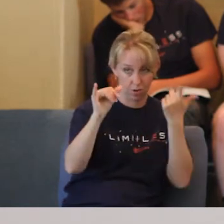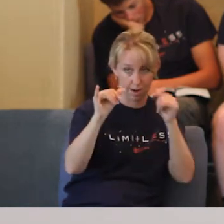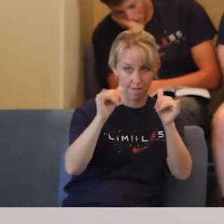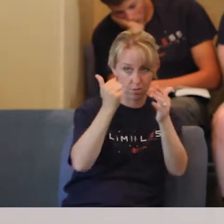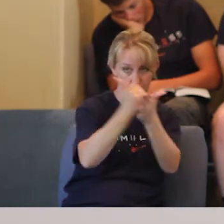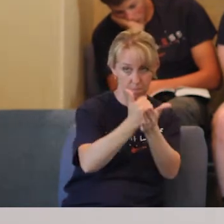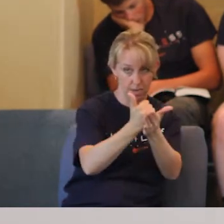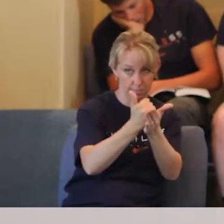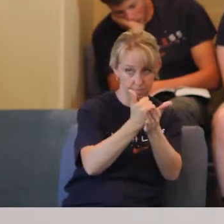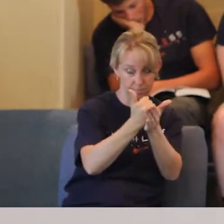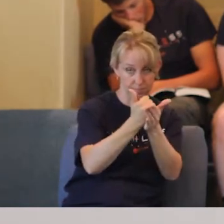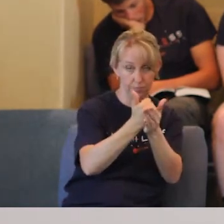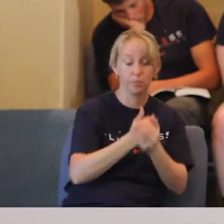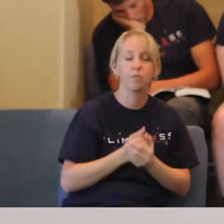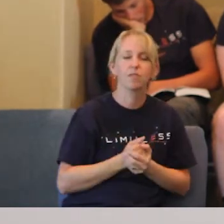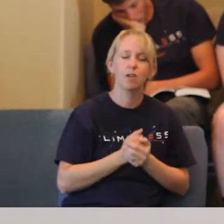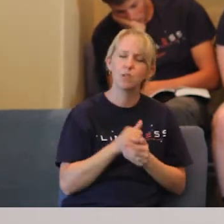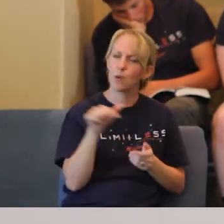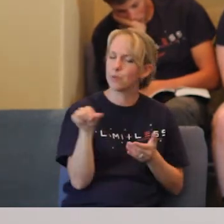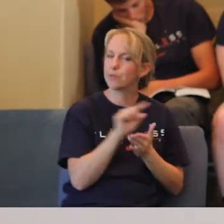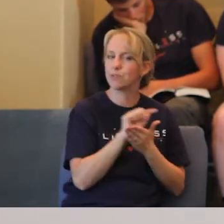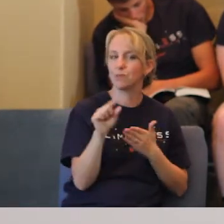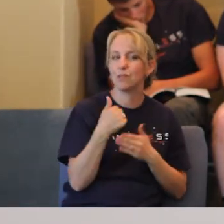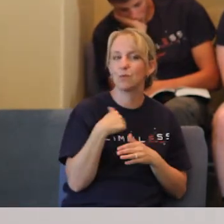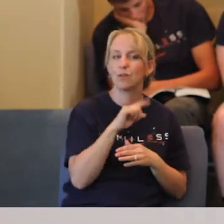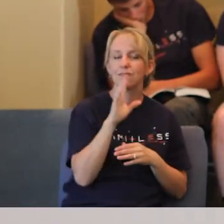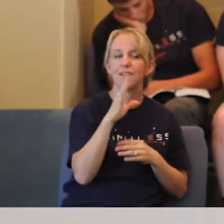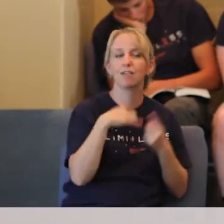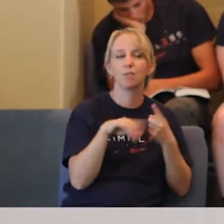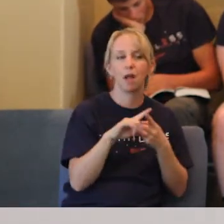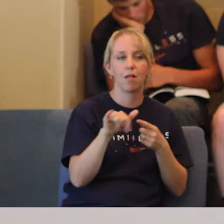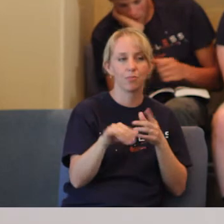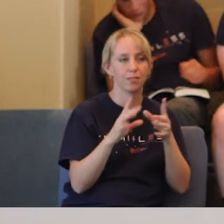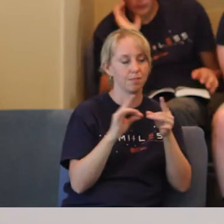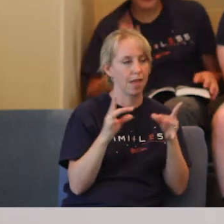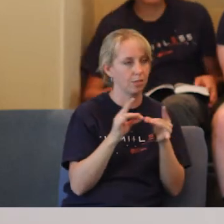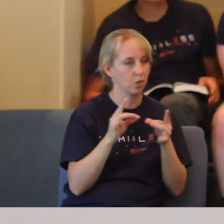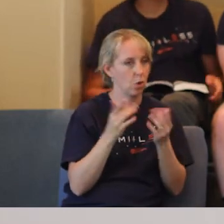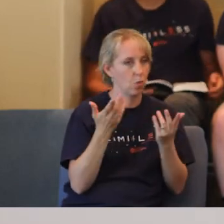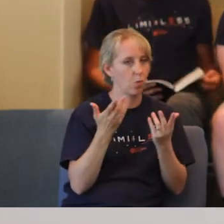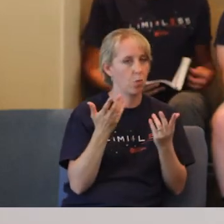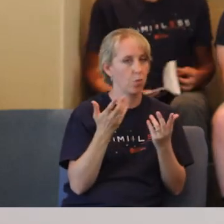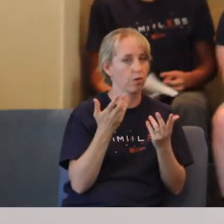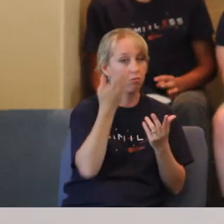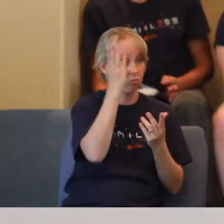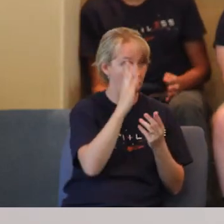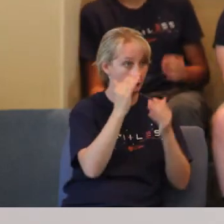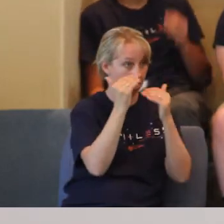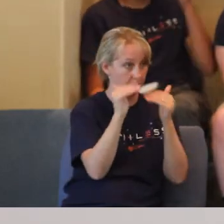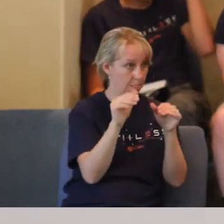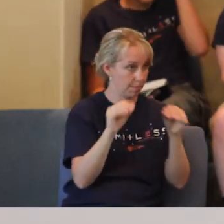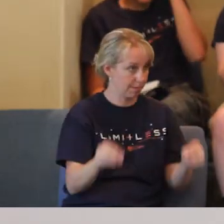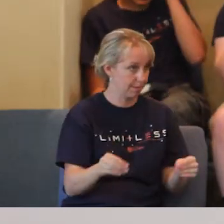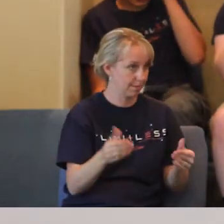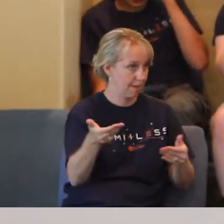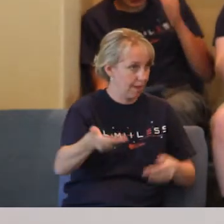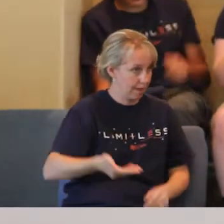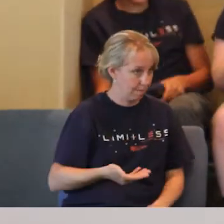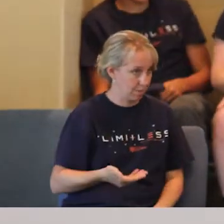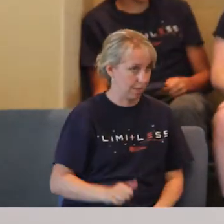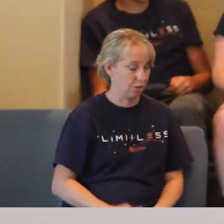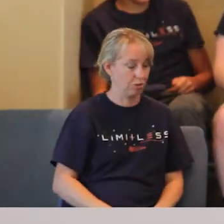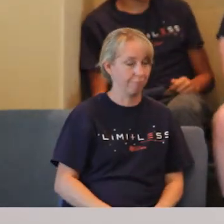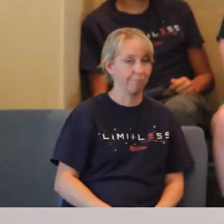talked about, through this passage, we talked about God's limitless invitation, that God is always seeking others to come to know